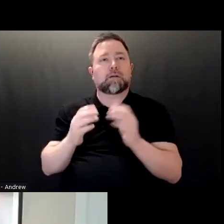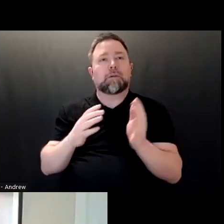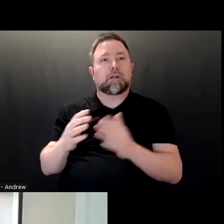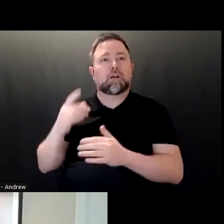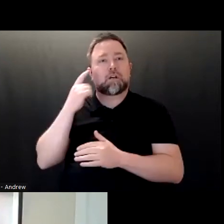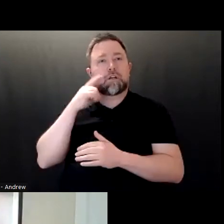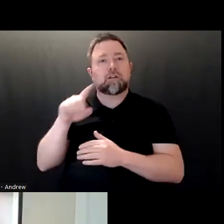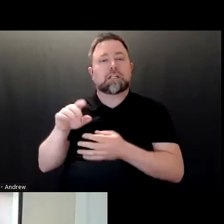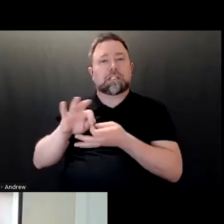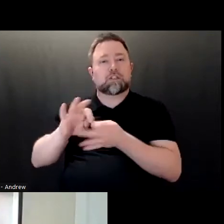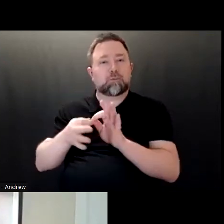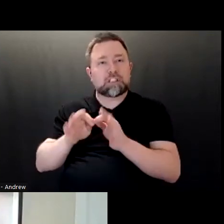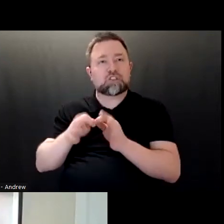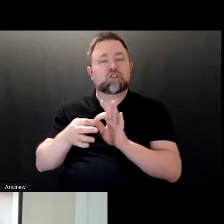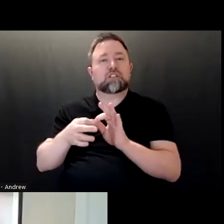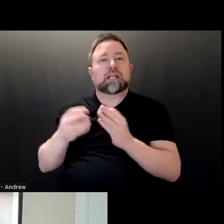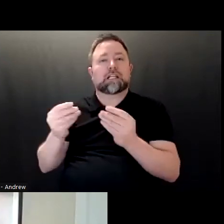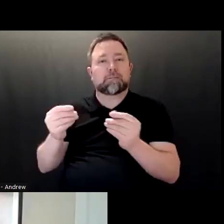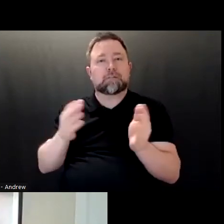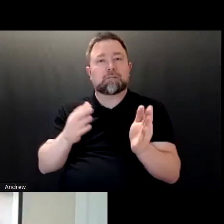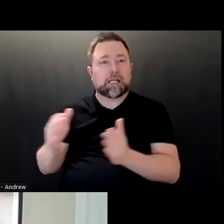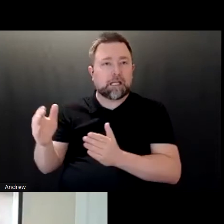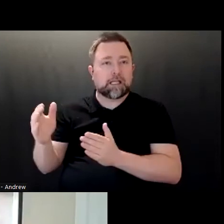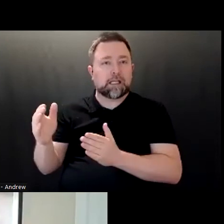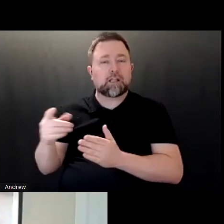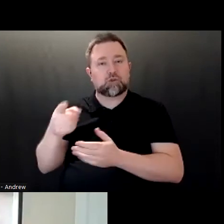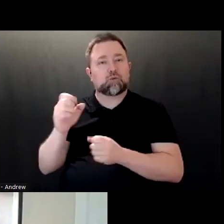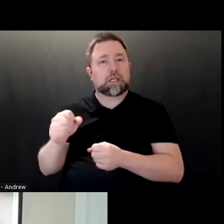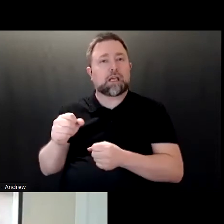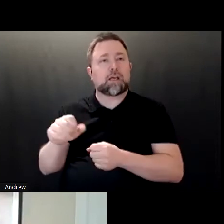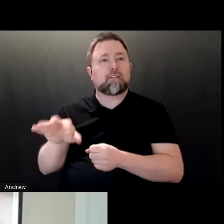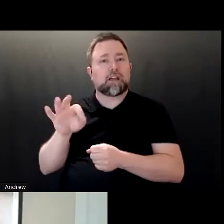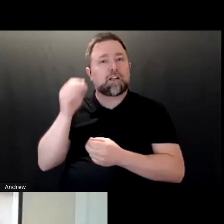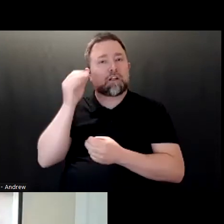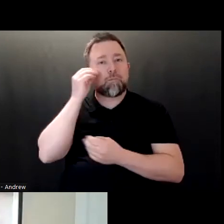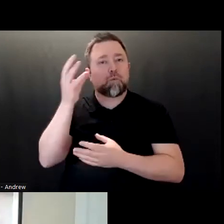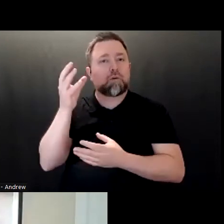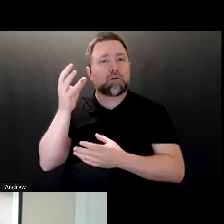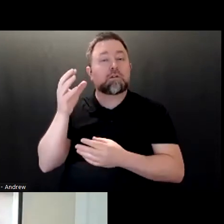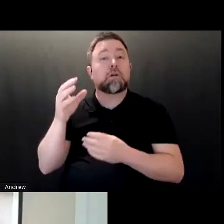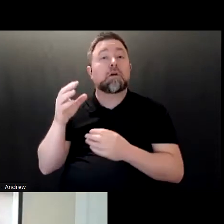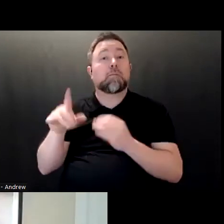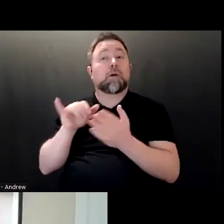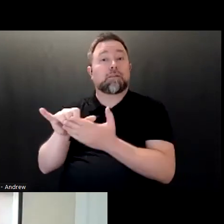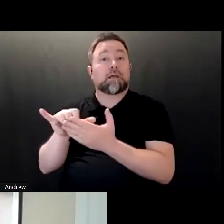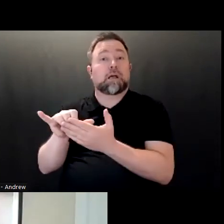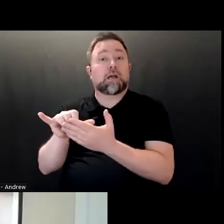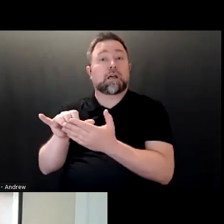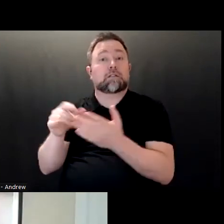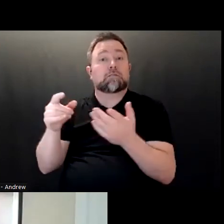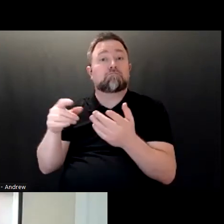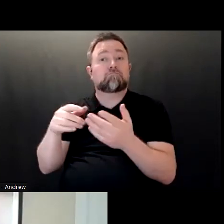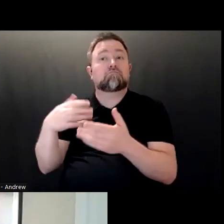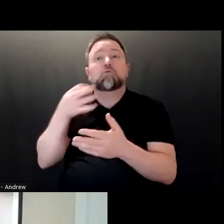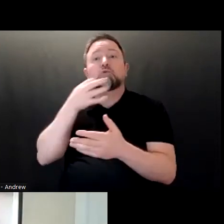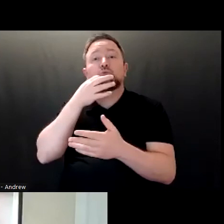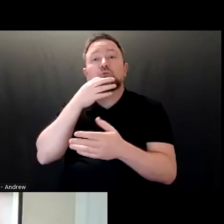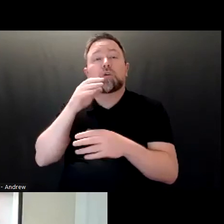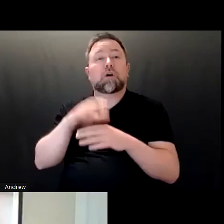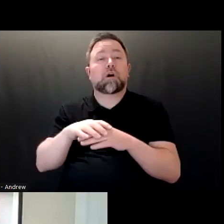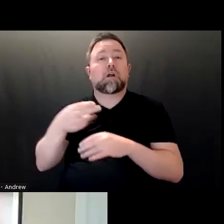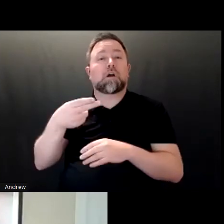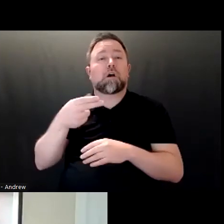a part of a sort of more back to the land way of living and working, which feels like such a profound decision on